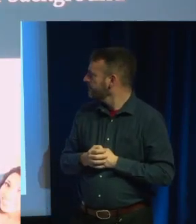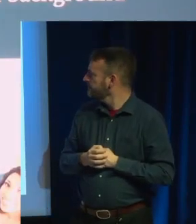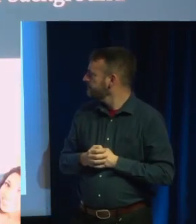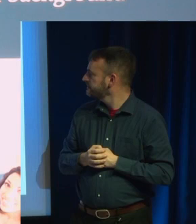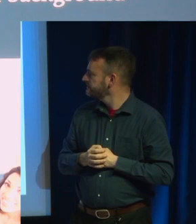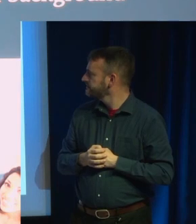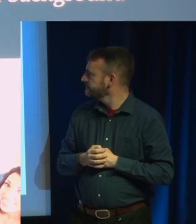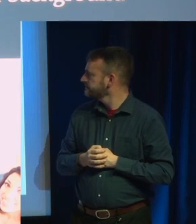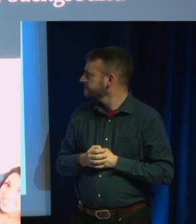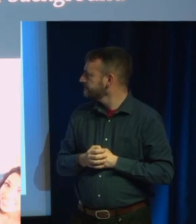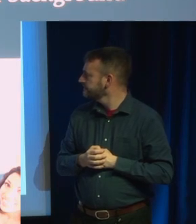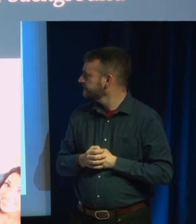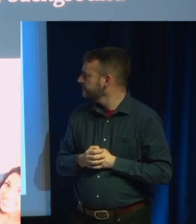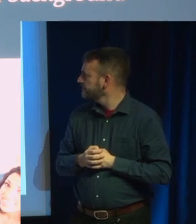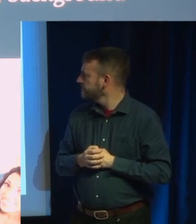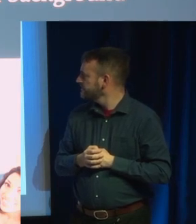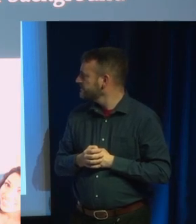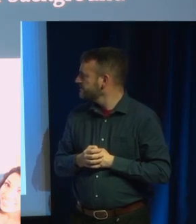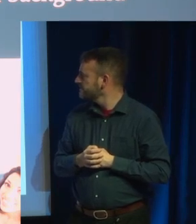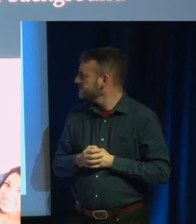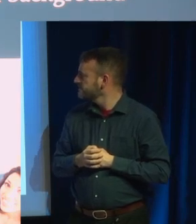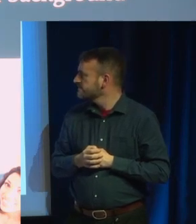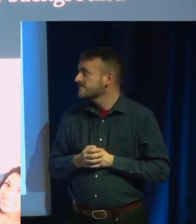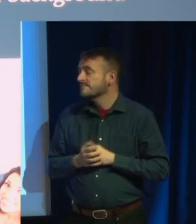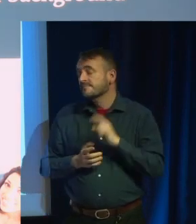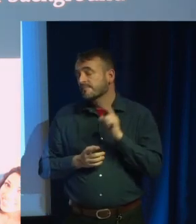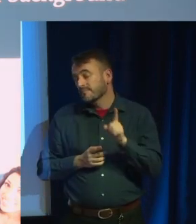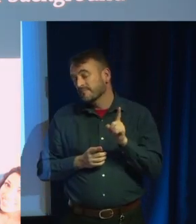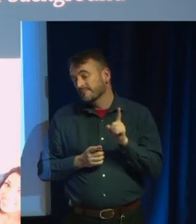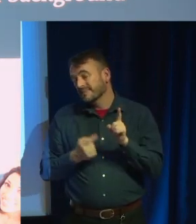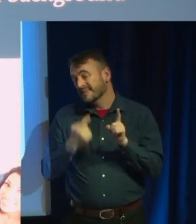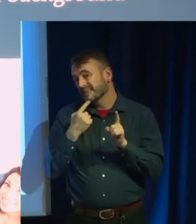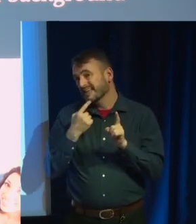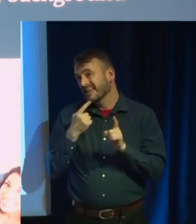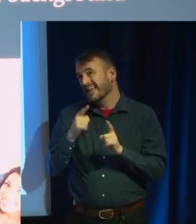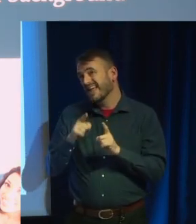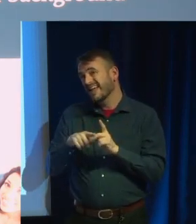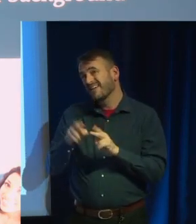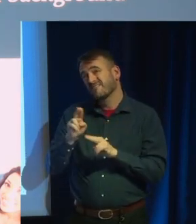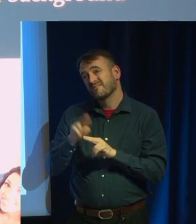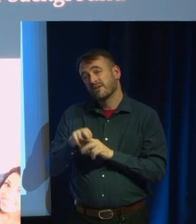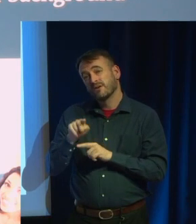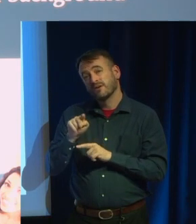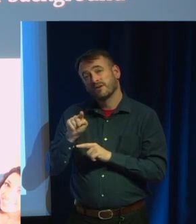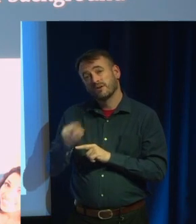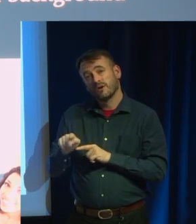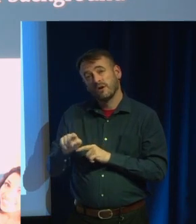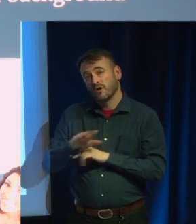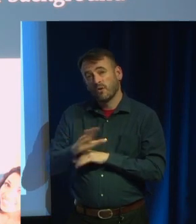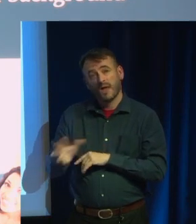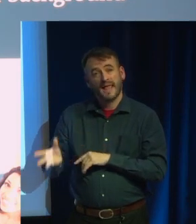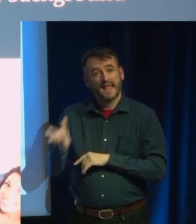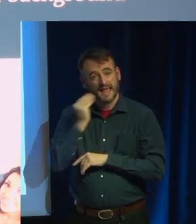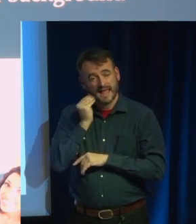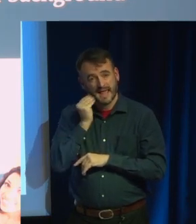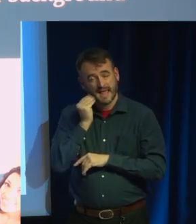it and don't see it, does diversity matter? I've put it here as a question because that was a question that we got.